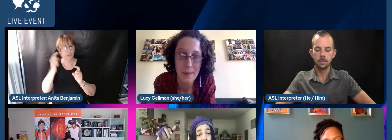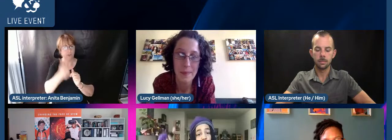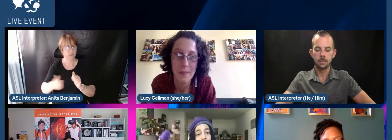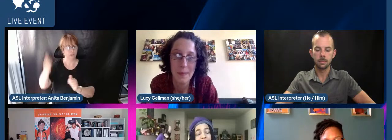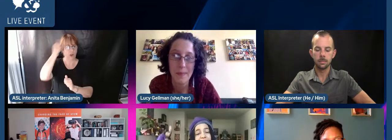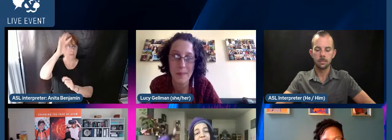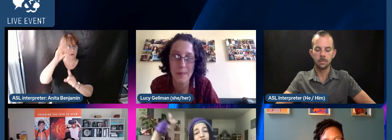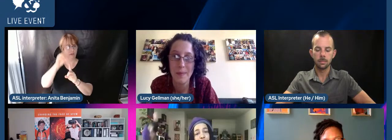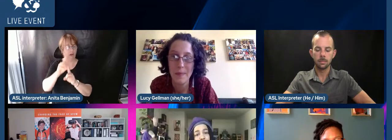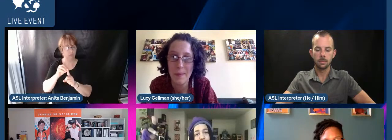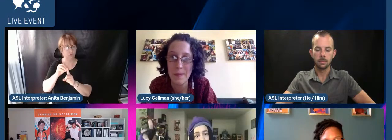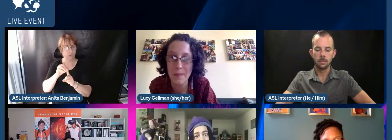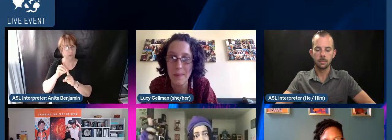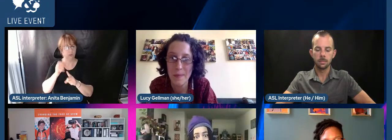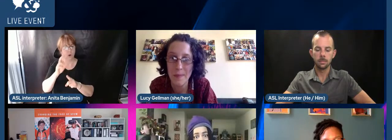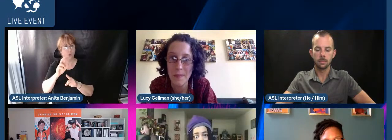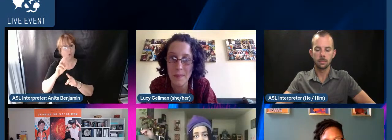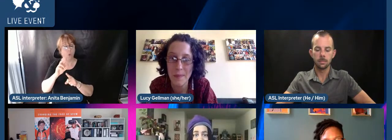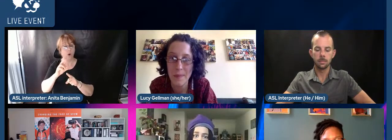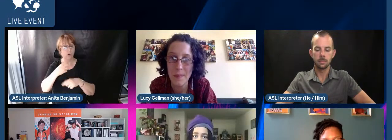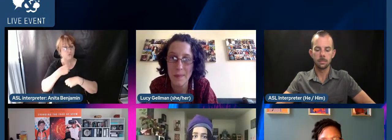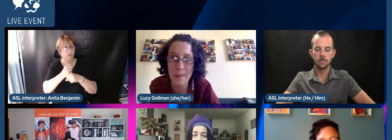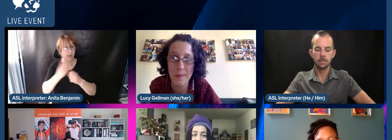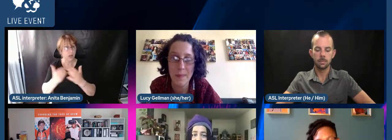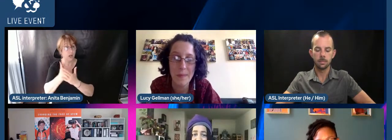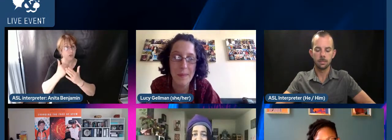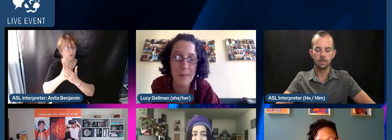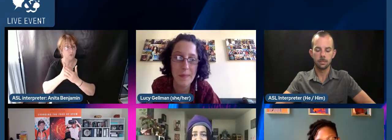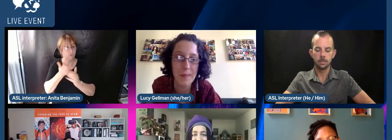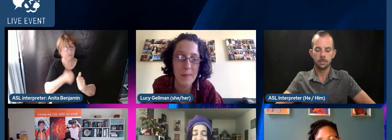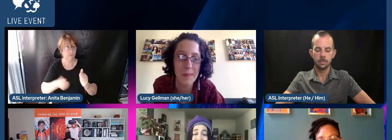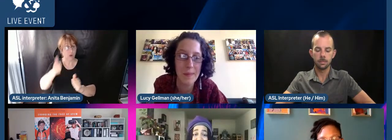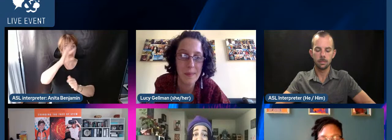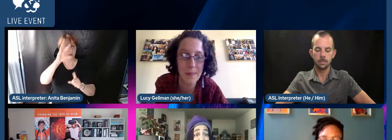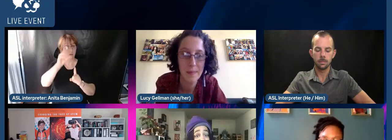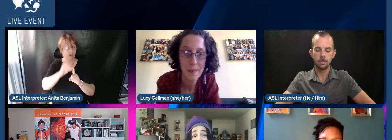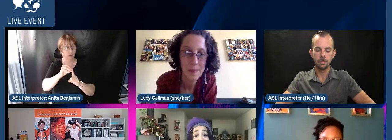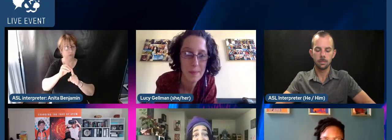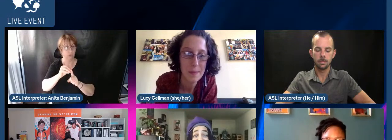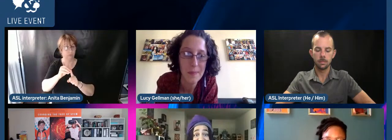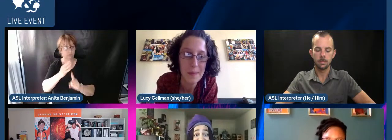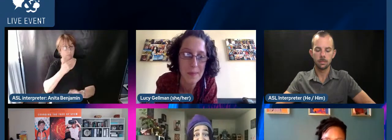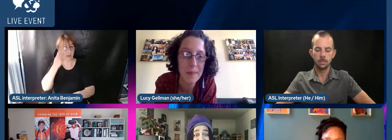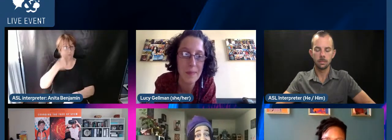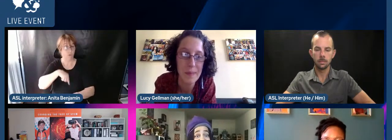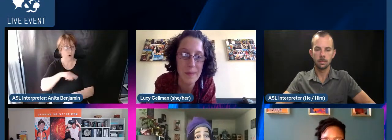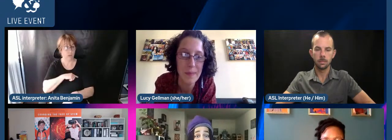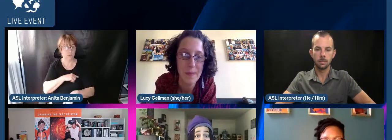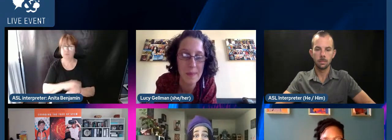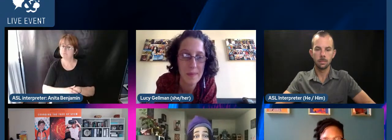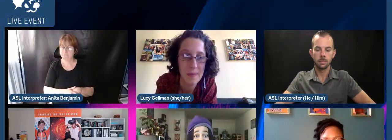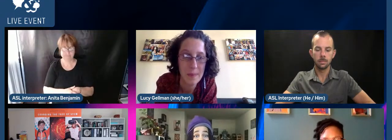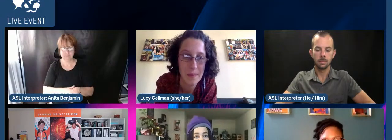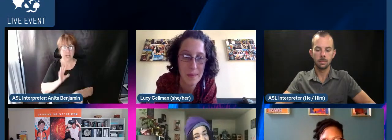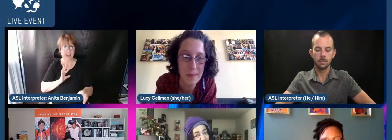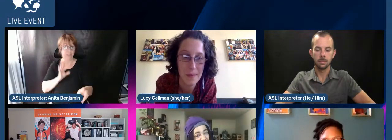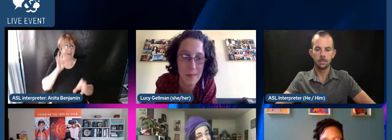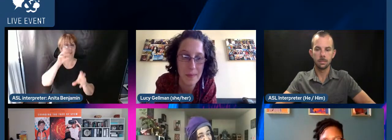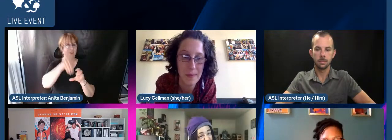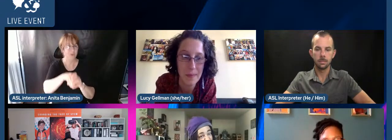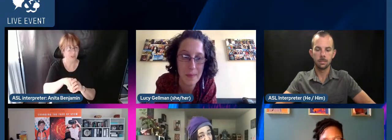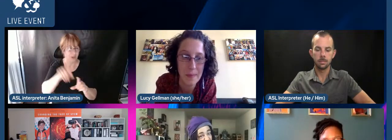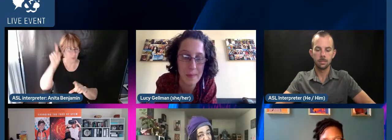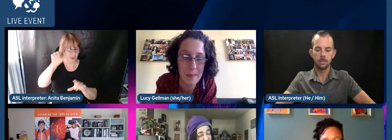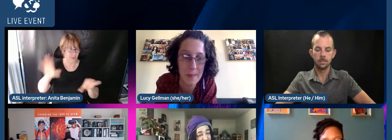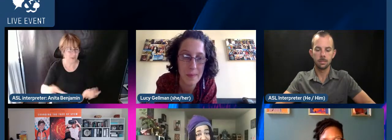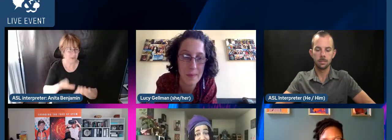is or make a new dominant culture that's better for all of us. I can be included in what they're doing, and they're willing